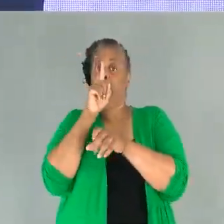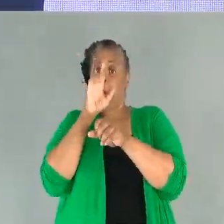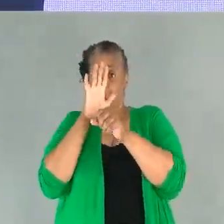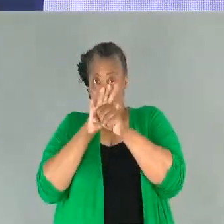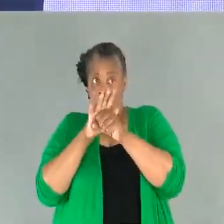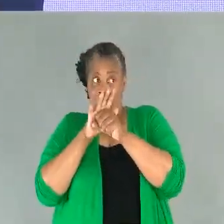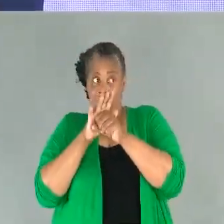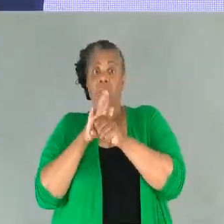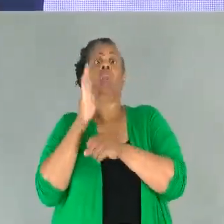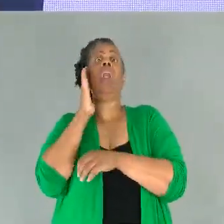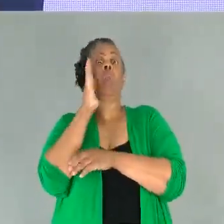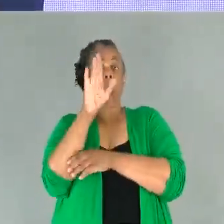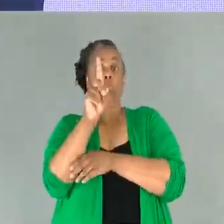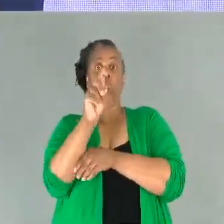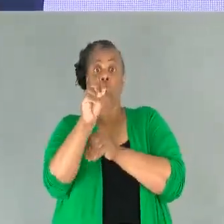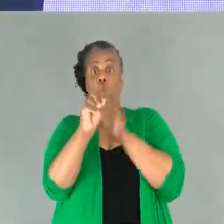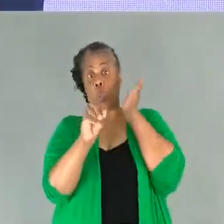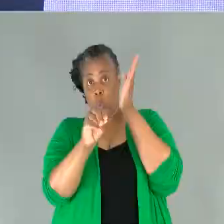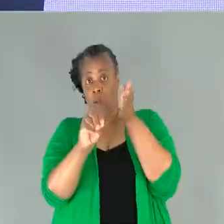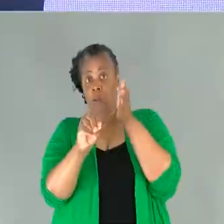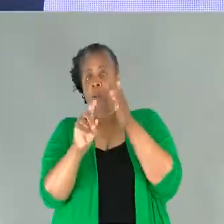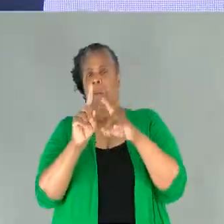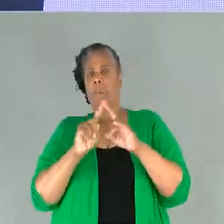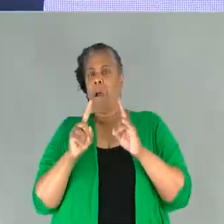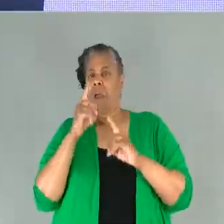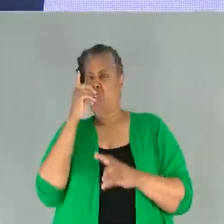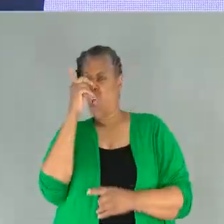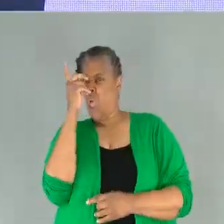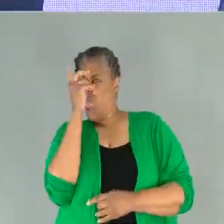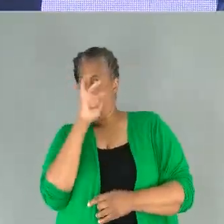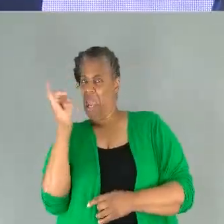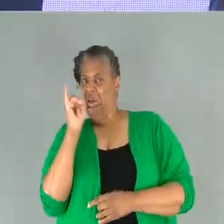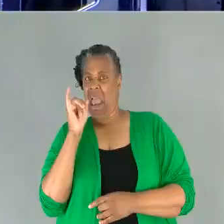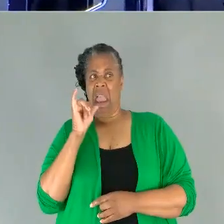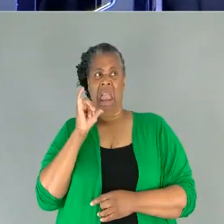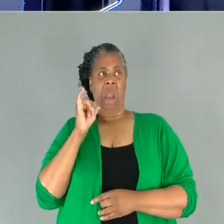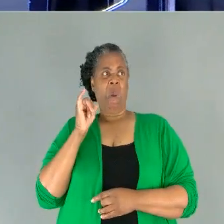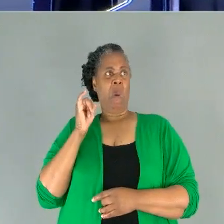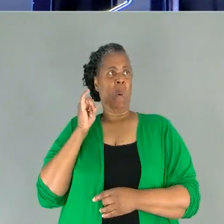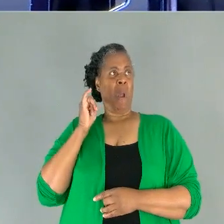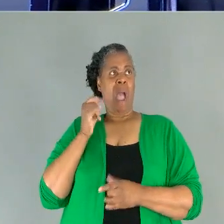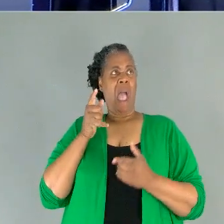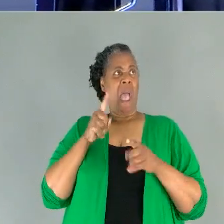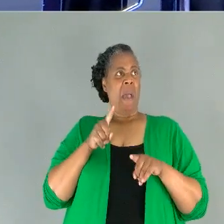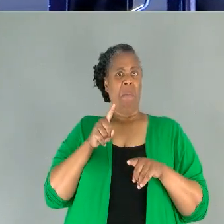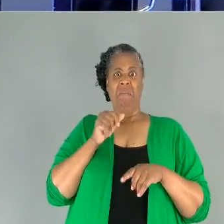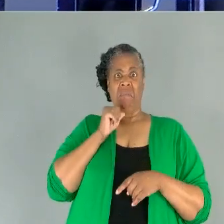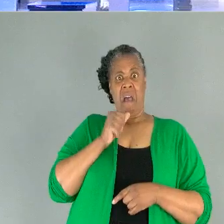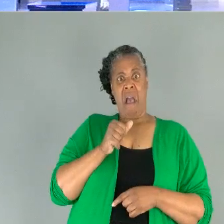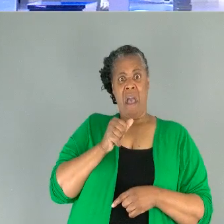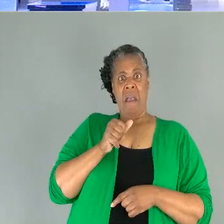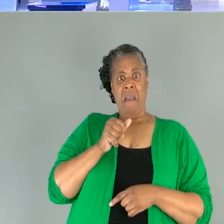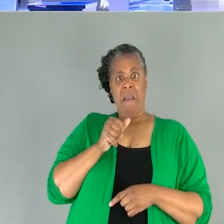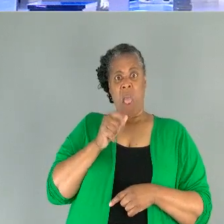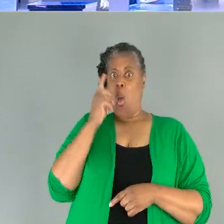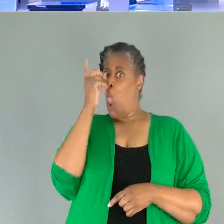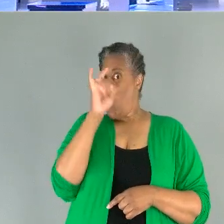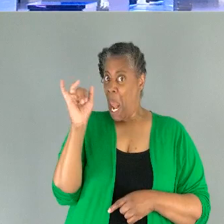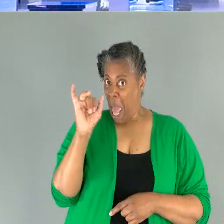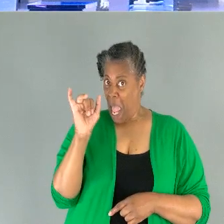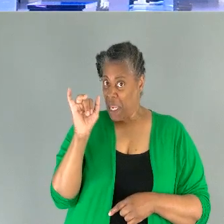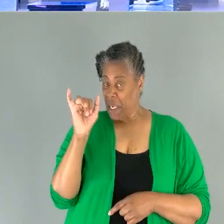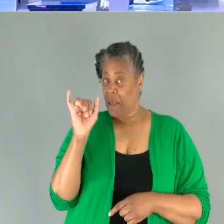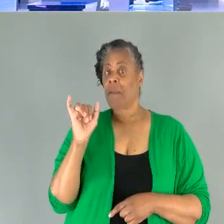that he would do, even though it didn't look like it would ever happen. In the midst